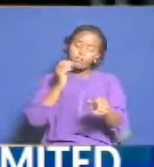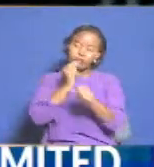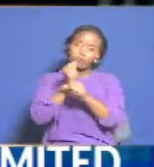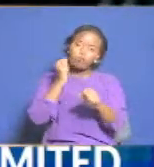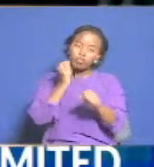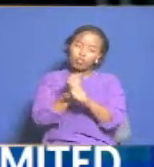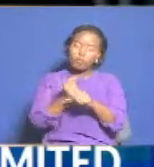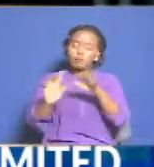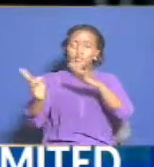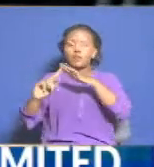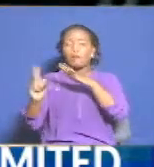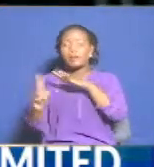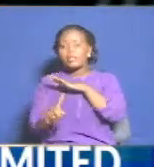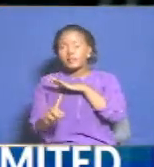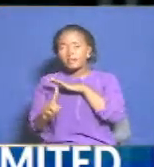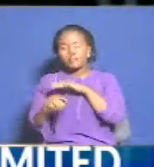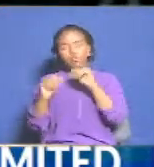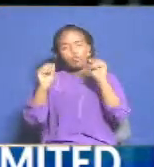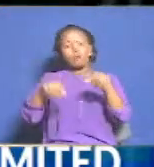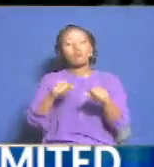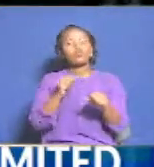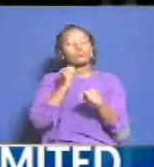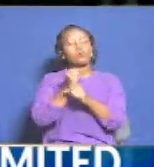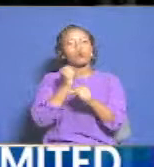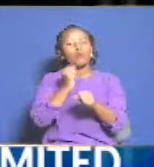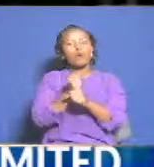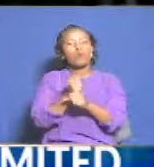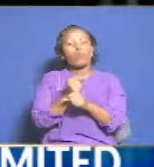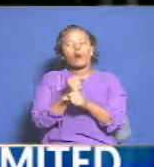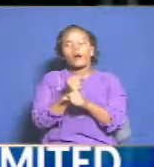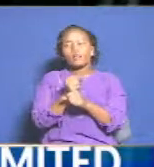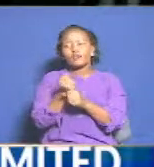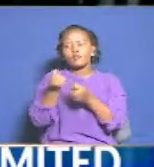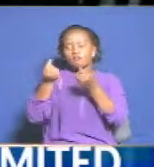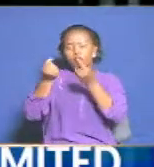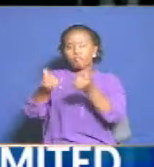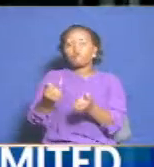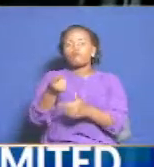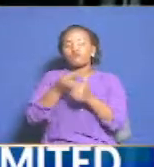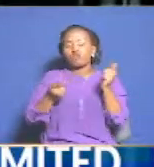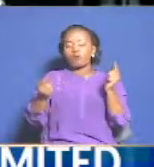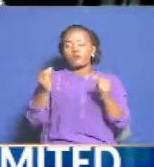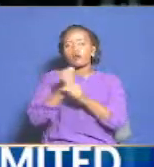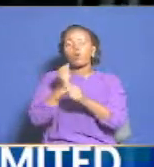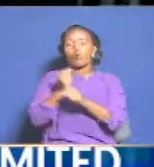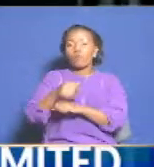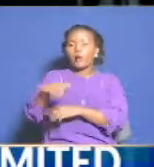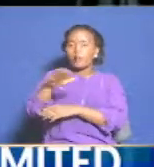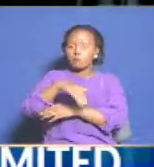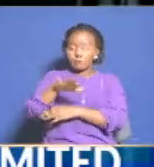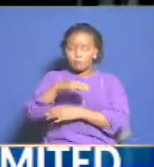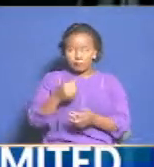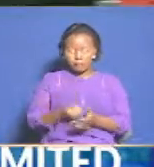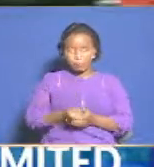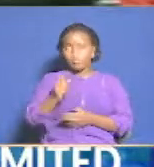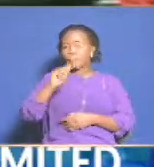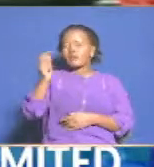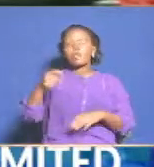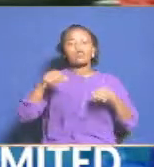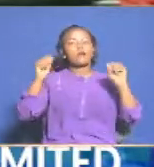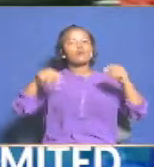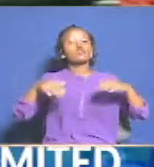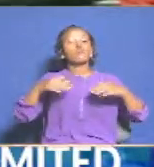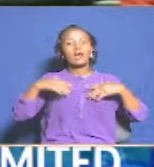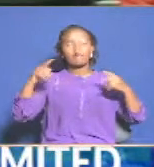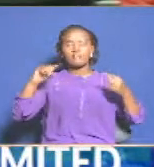in ministries, would just do a quarter of what our brothers and sisters are doing here. Kenya would be transformed.